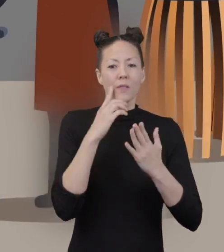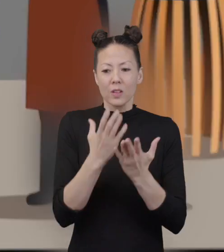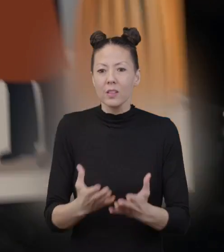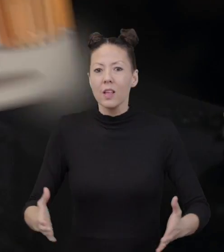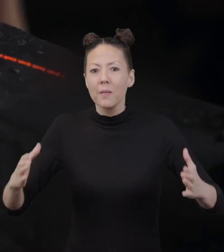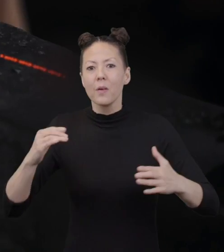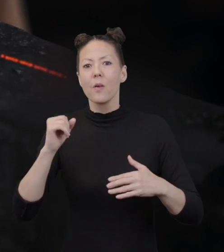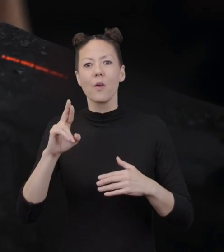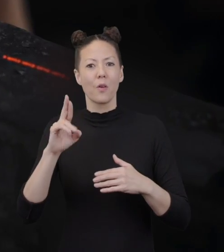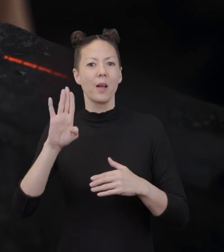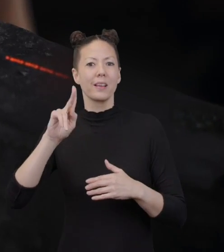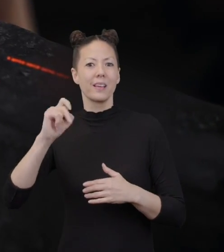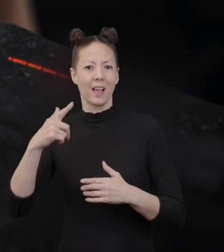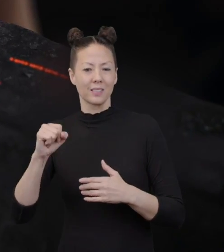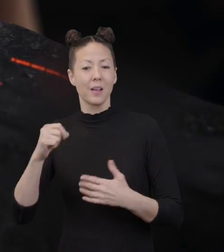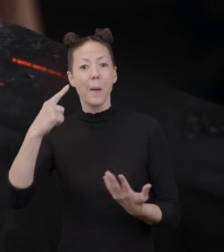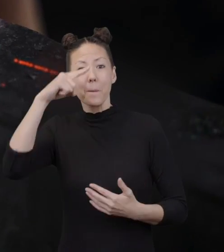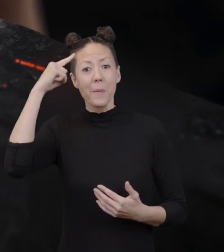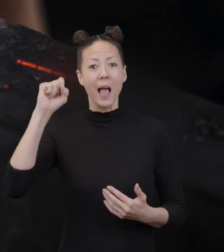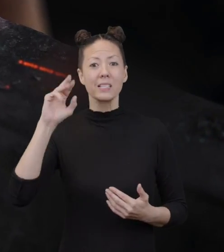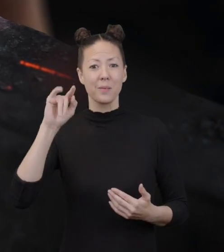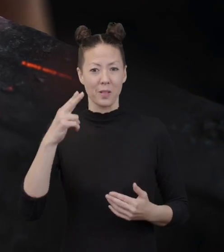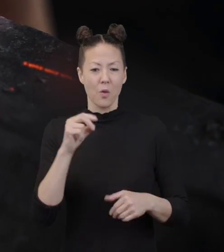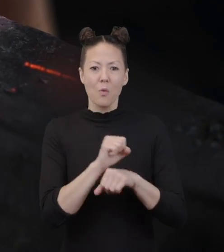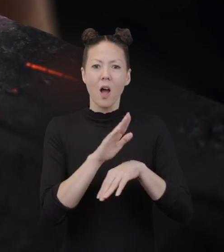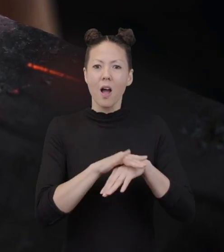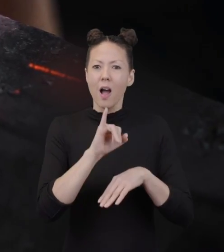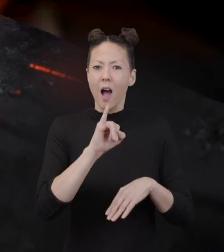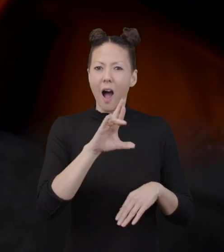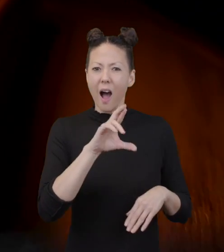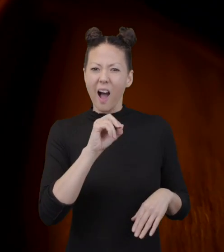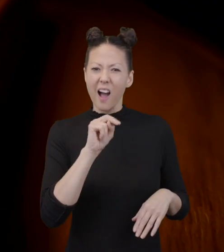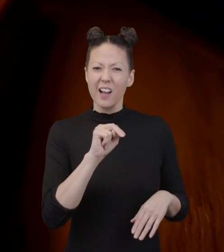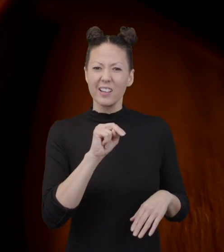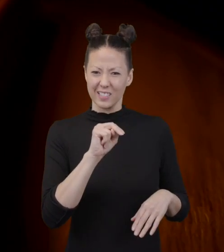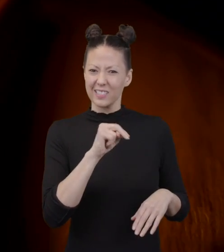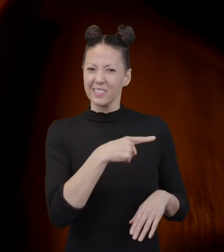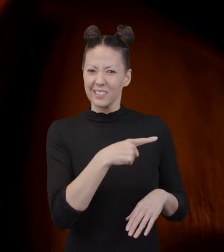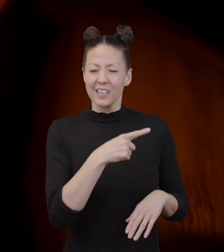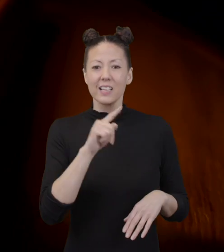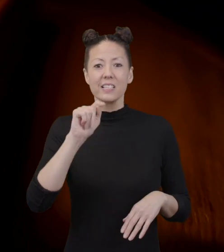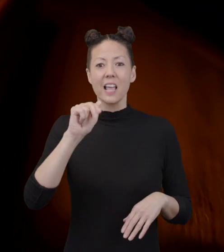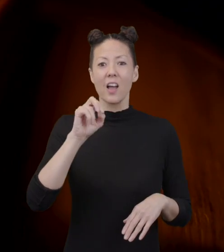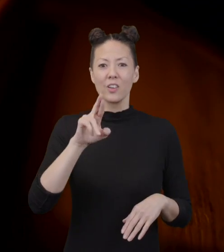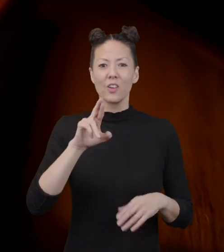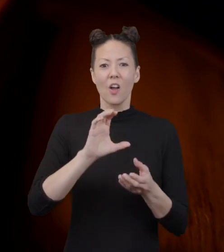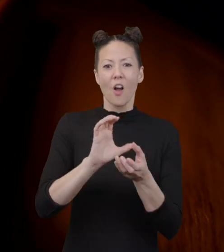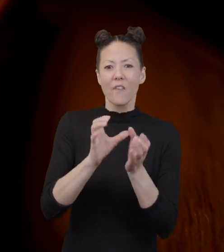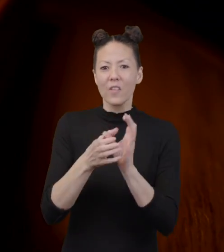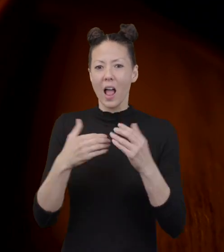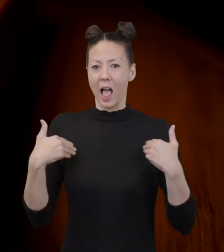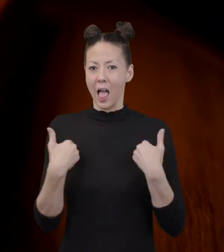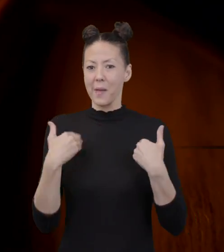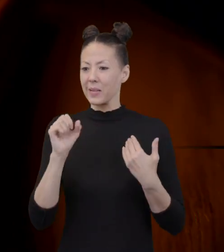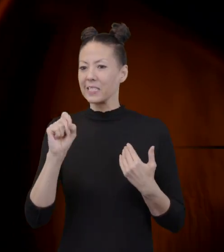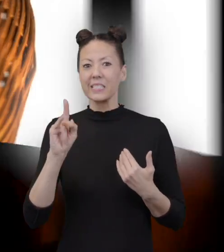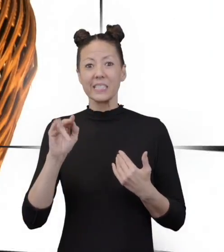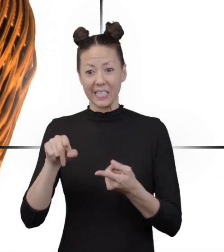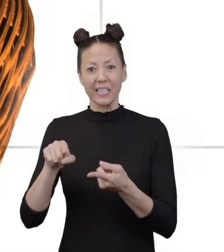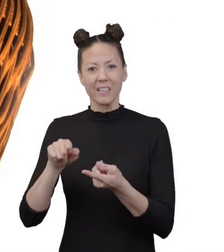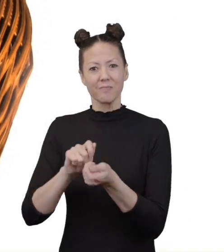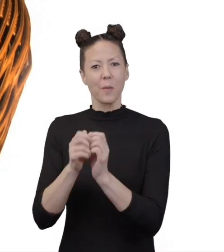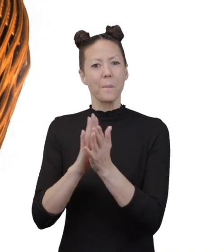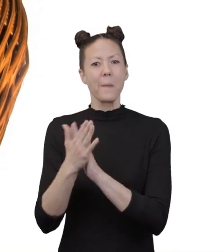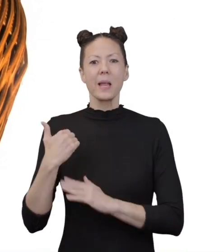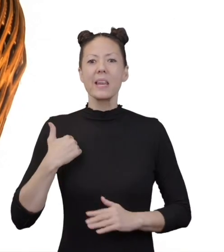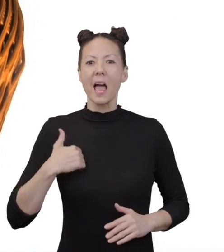kegs. Blacksmiths worked with iron. A tanner converted animal skins into leather.